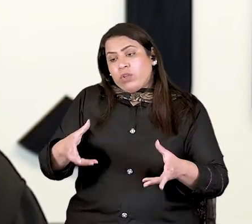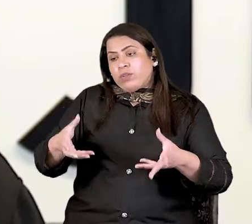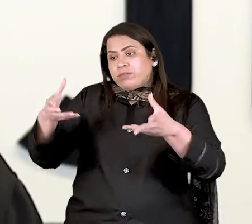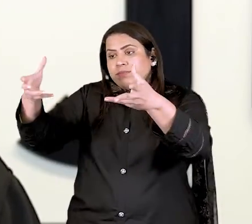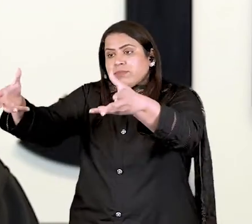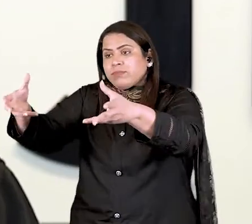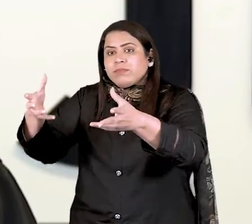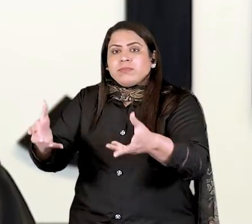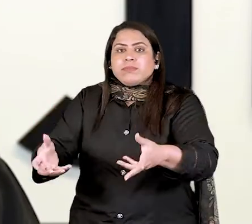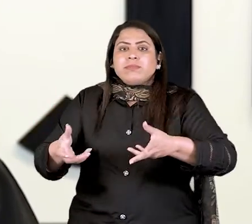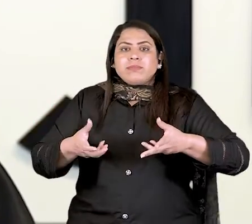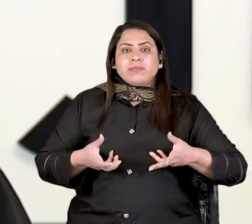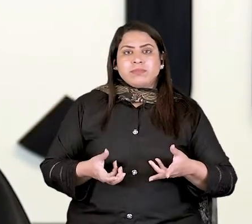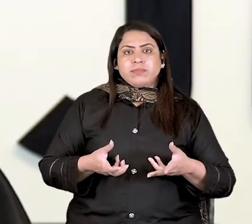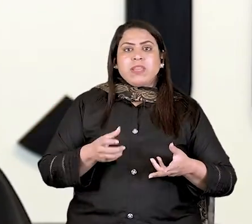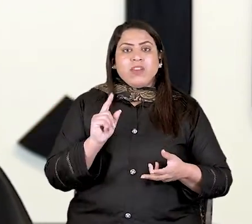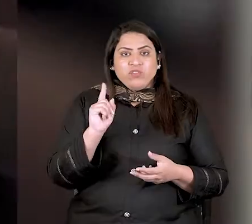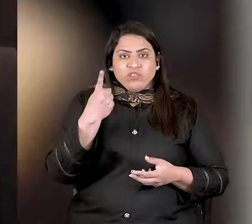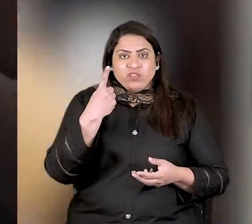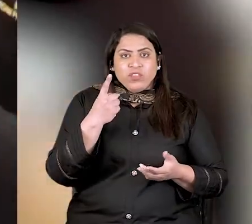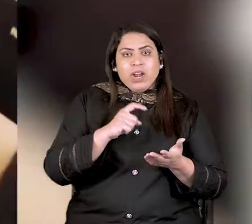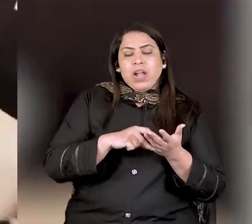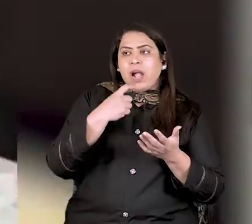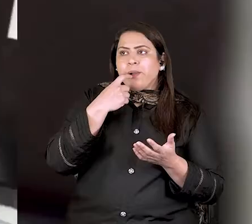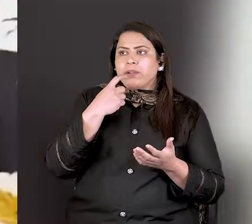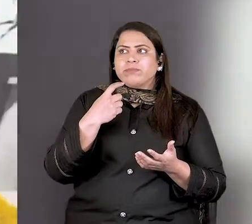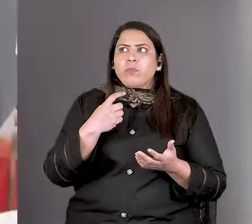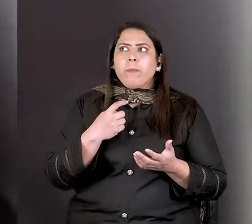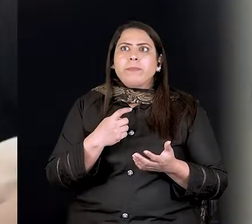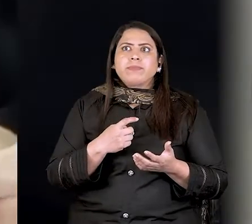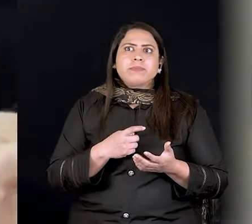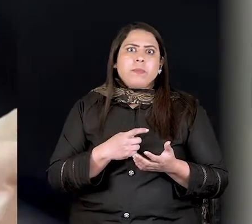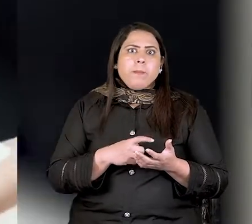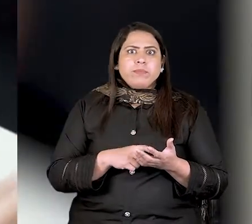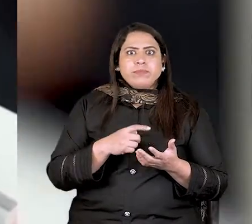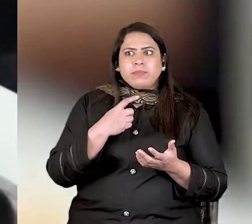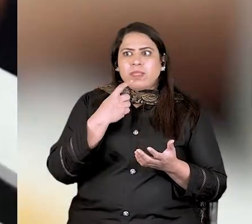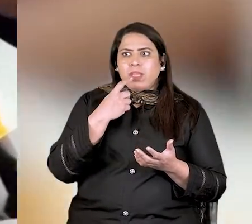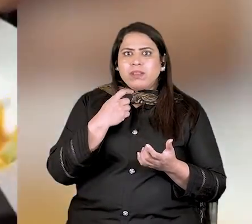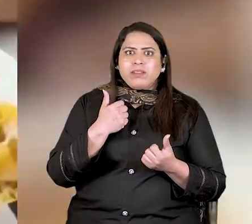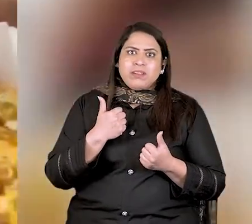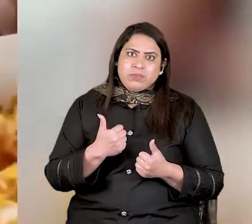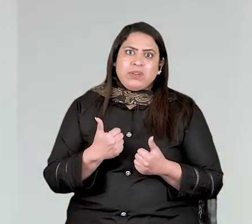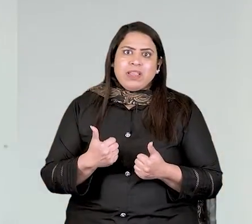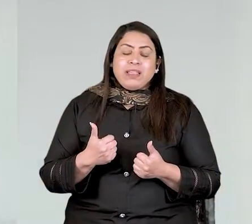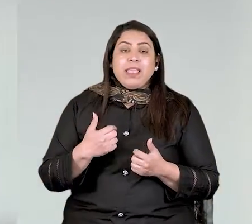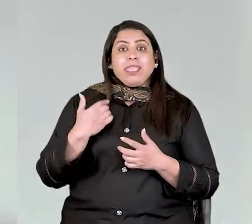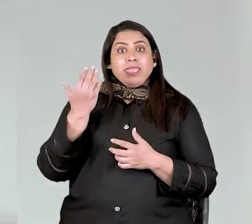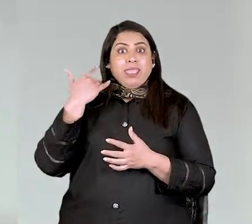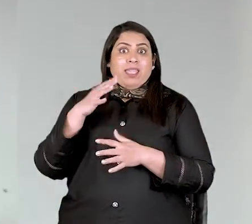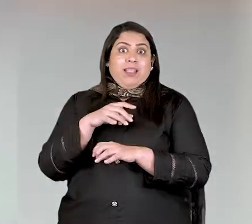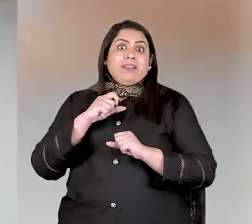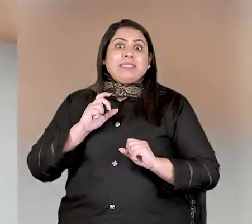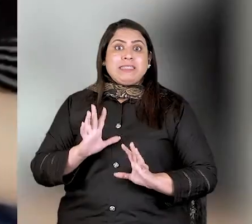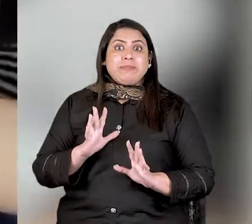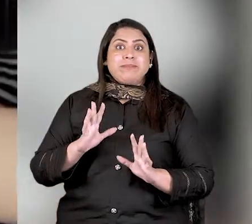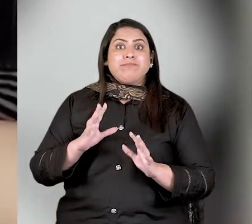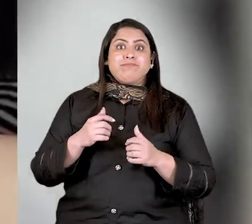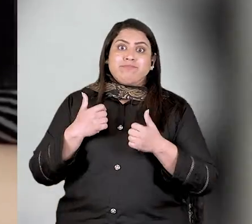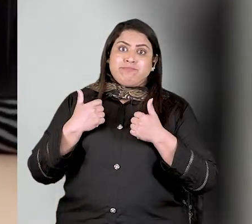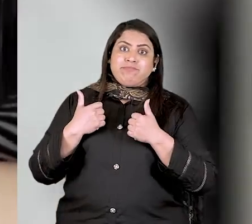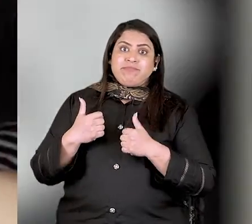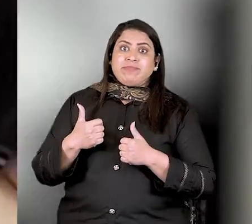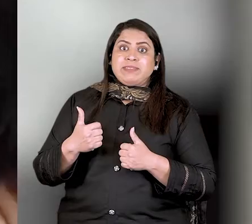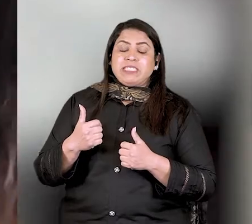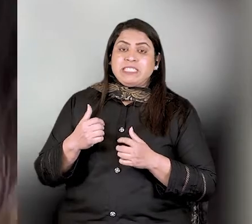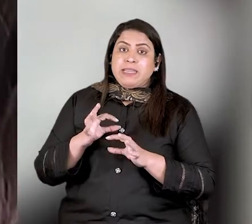they collect the food and go. So every single time, what I notice is once the food is ready over there and they come to collect it, they hand over the buzzer, they pick up